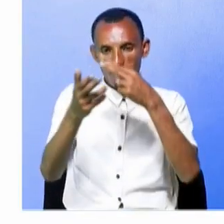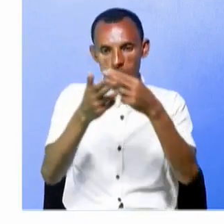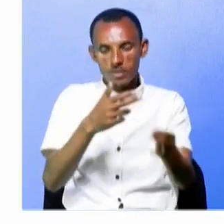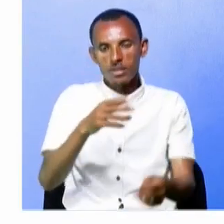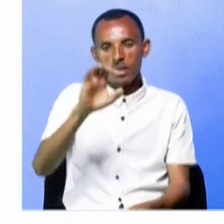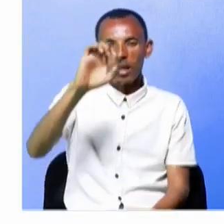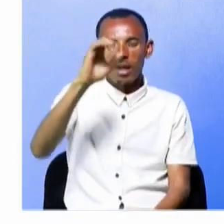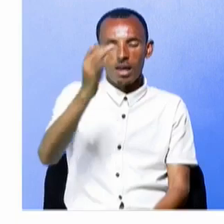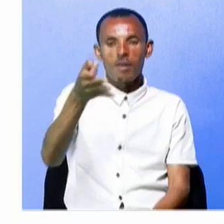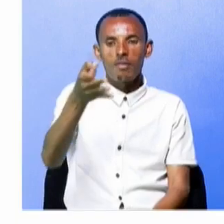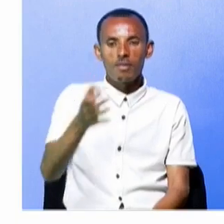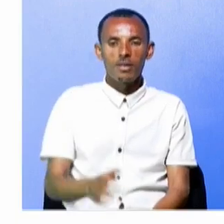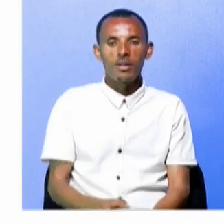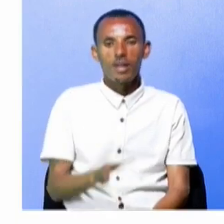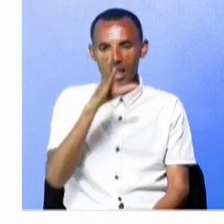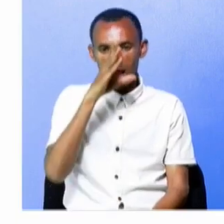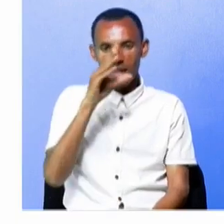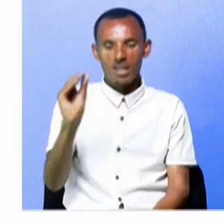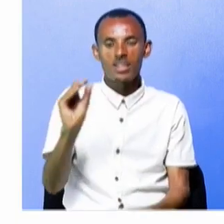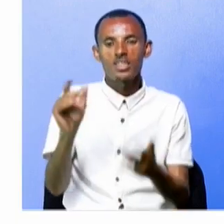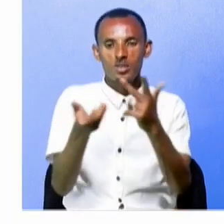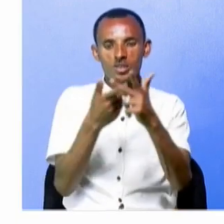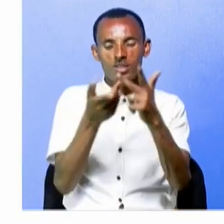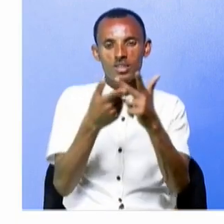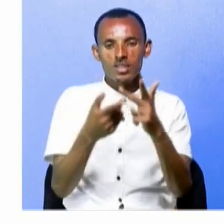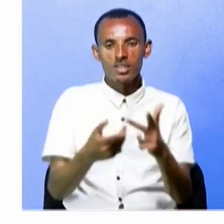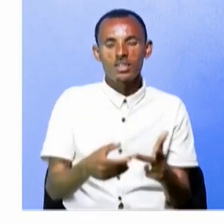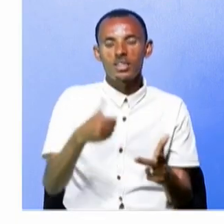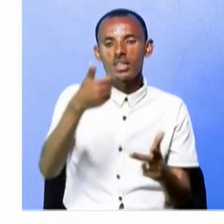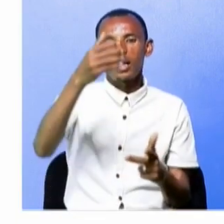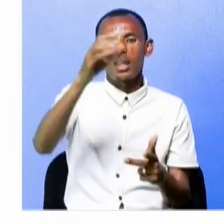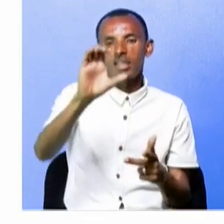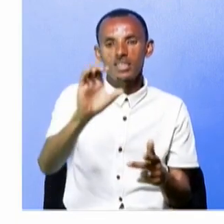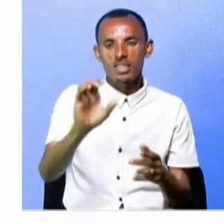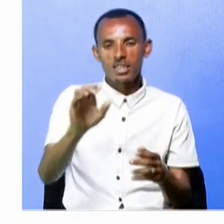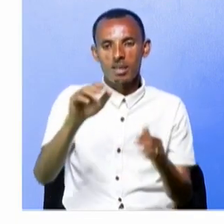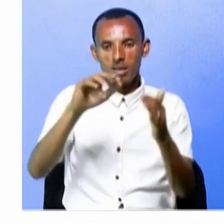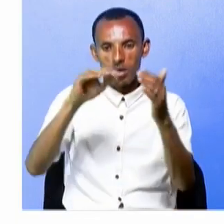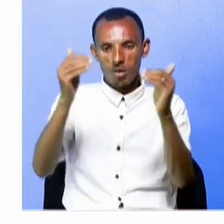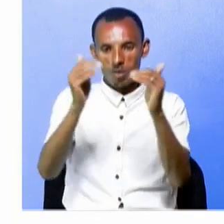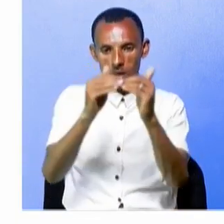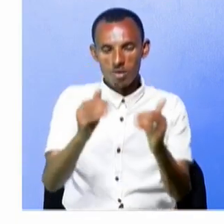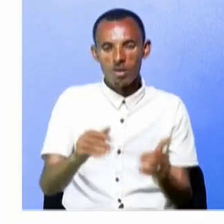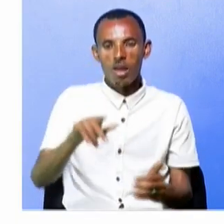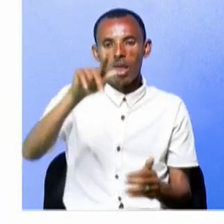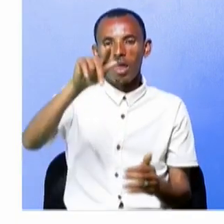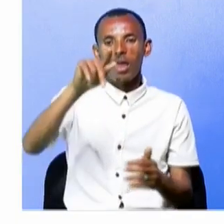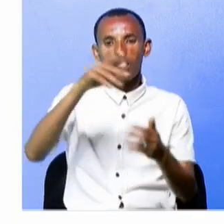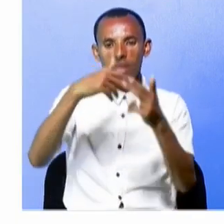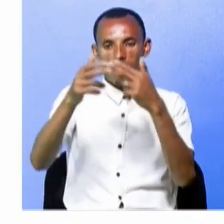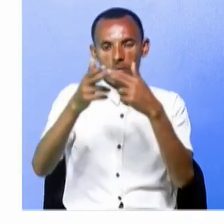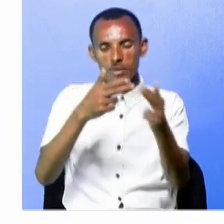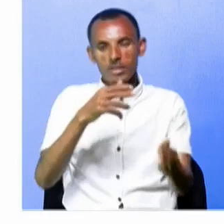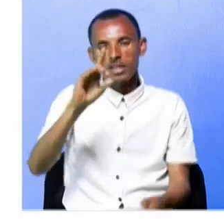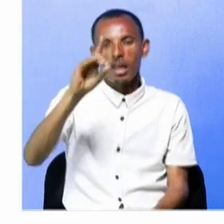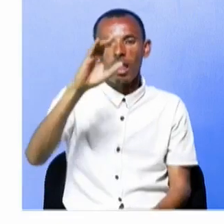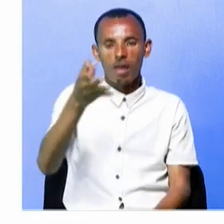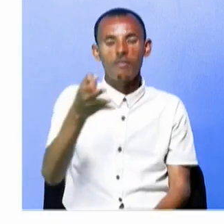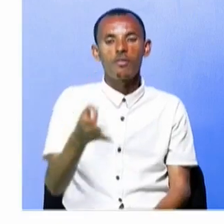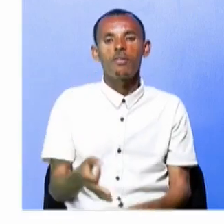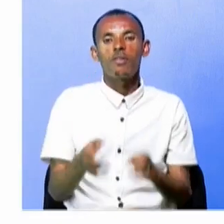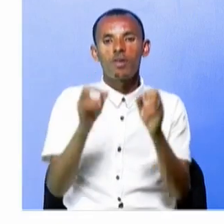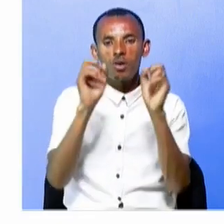EF. And the third one, AC is K times DF.